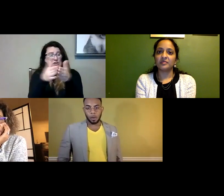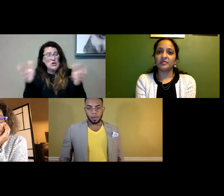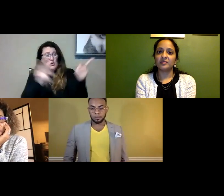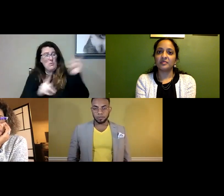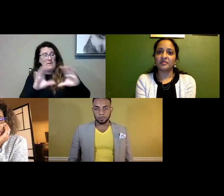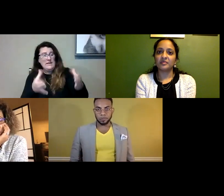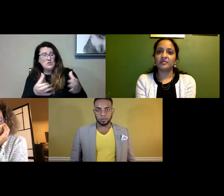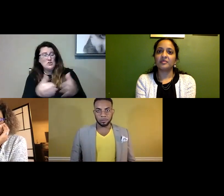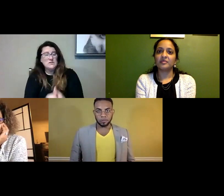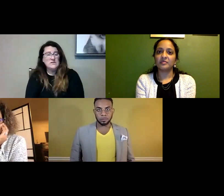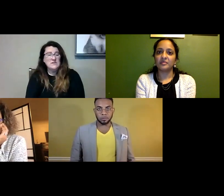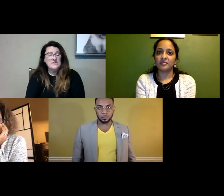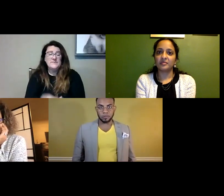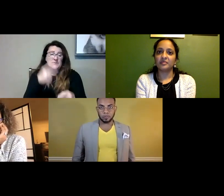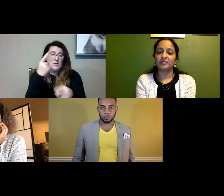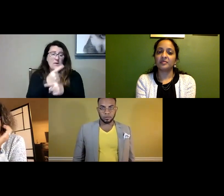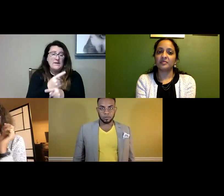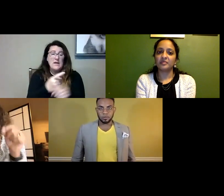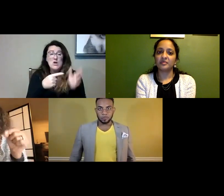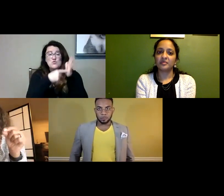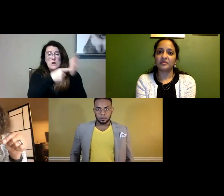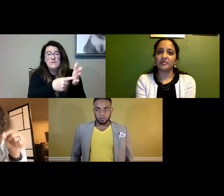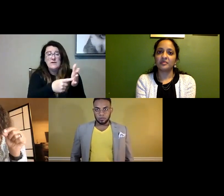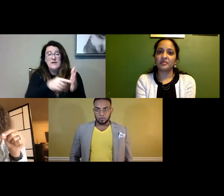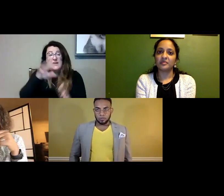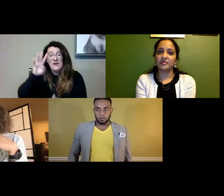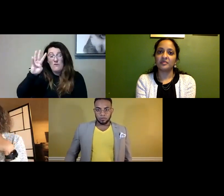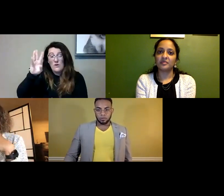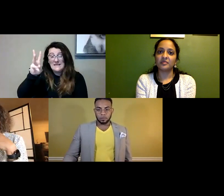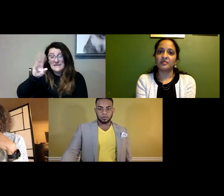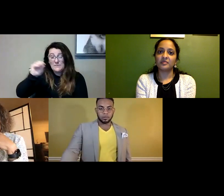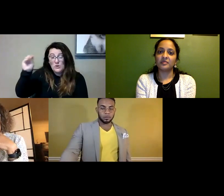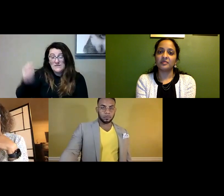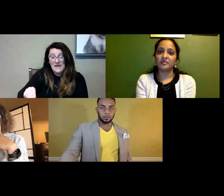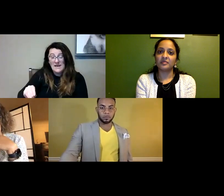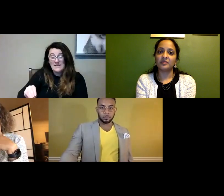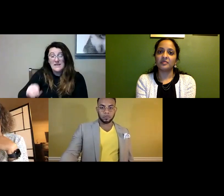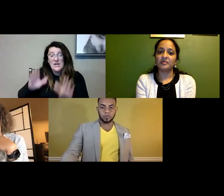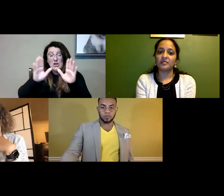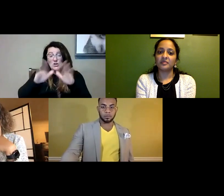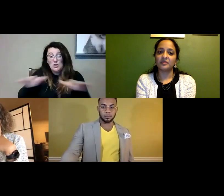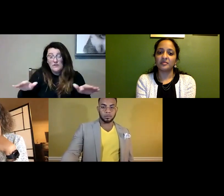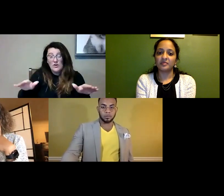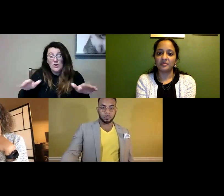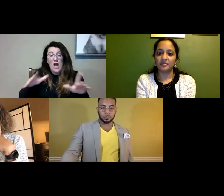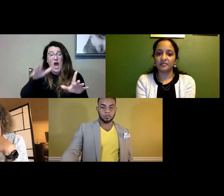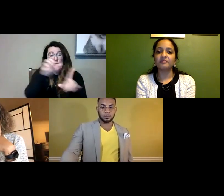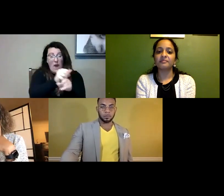population, right? They represent 46% of juvenile